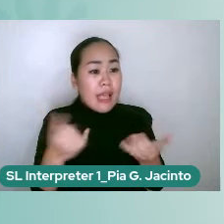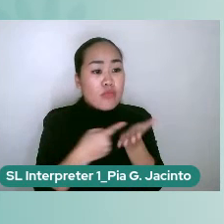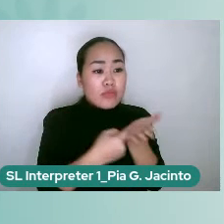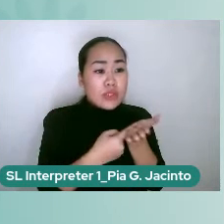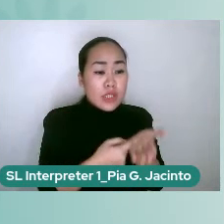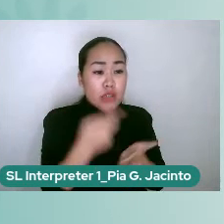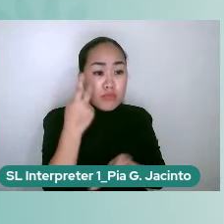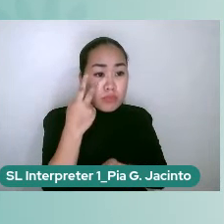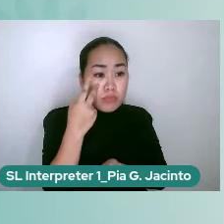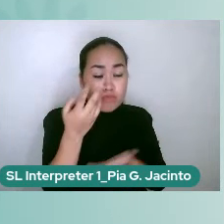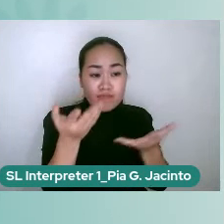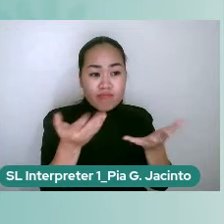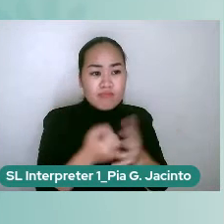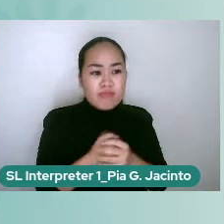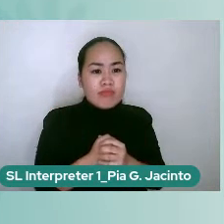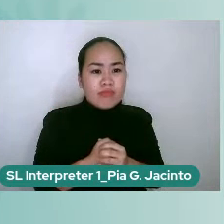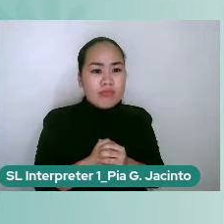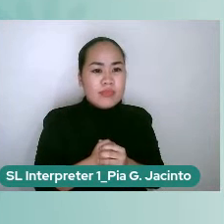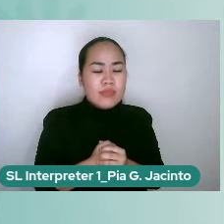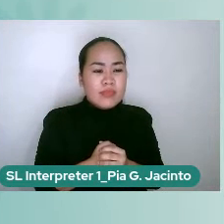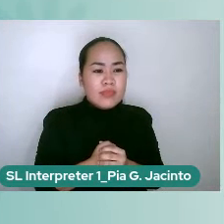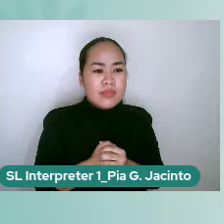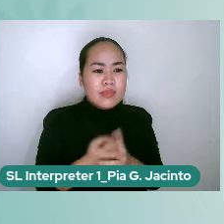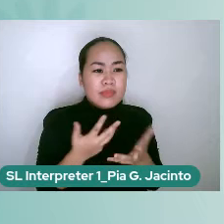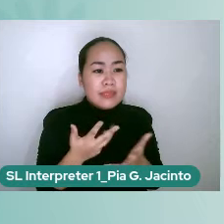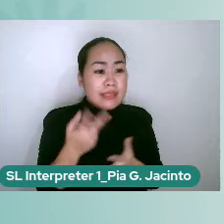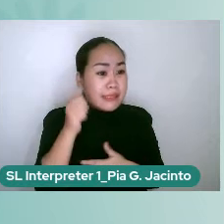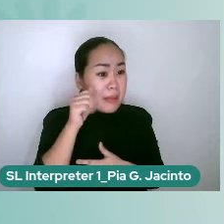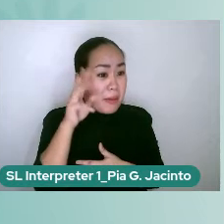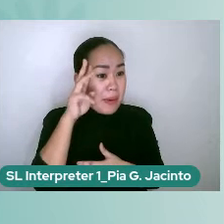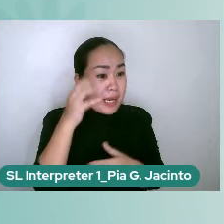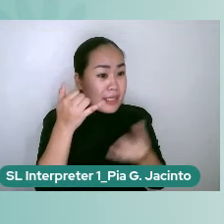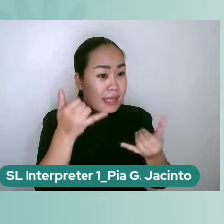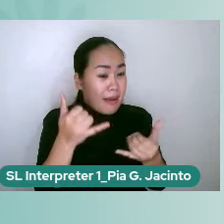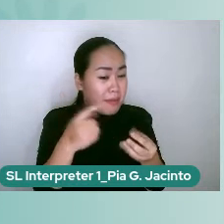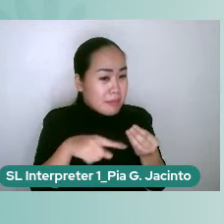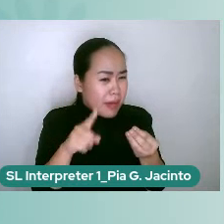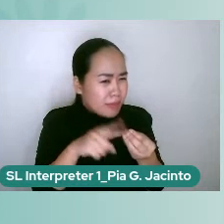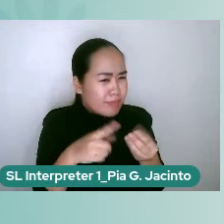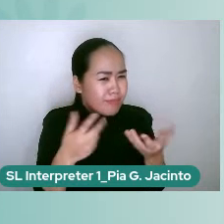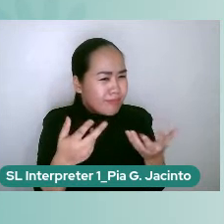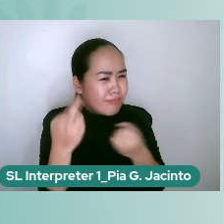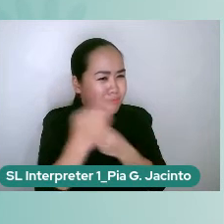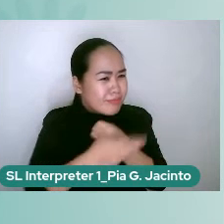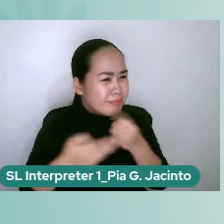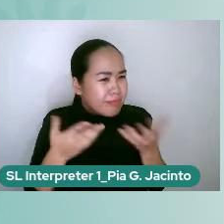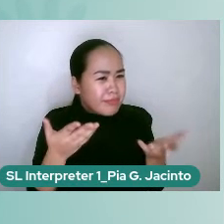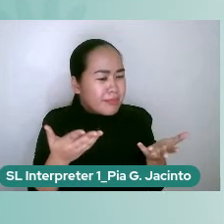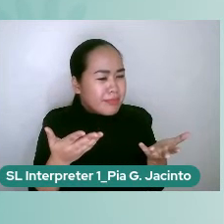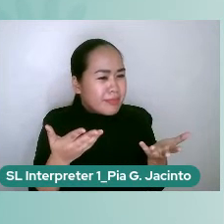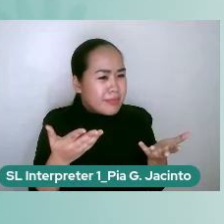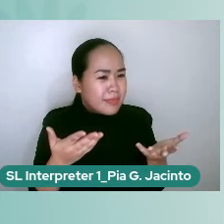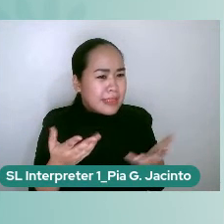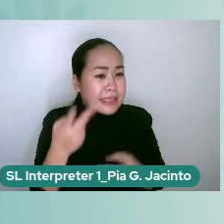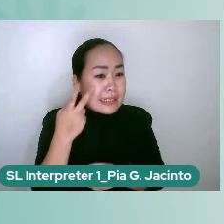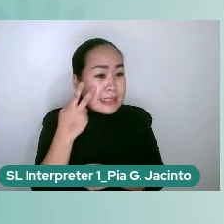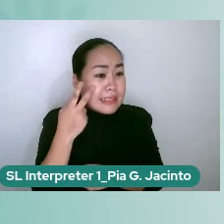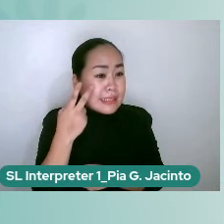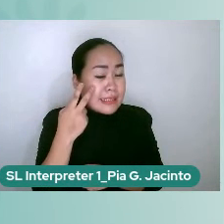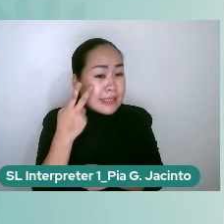key bottlenecks. Here, to acknowledge some work that was done in the Eastern Mediterranean region, we see that one of the